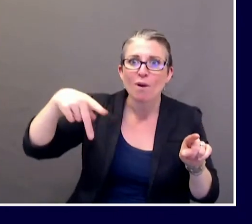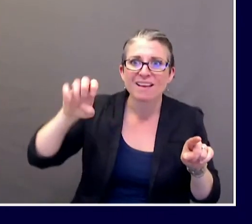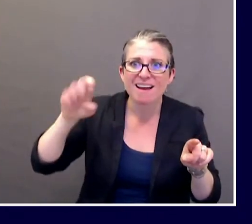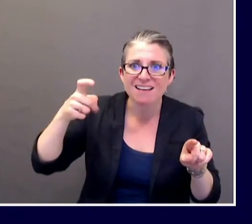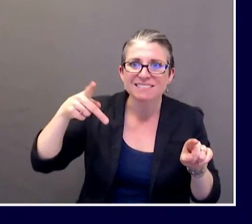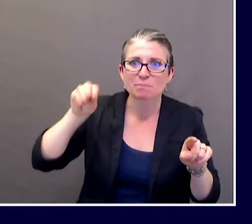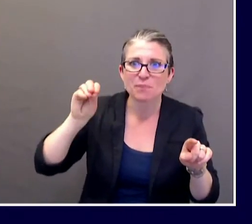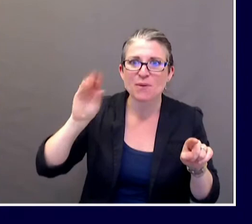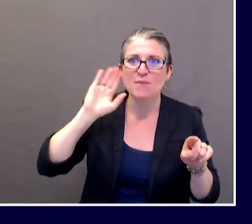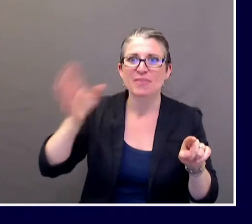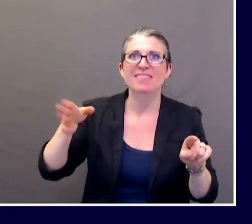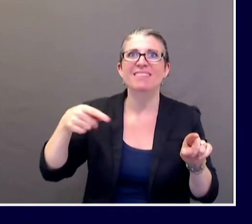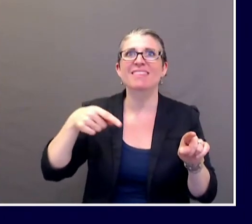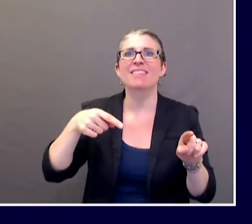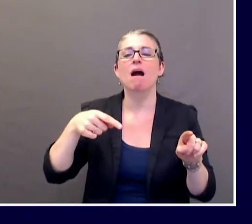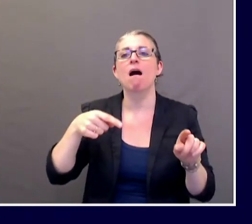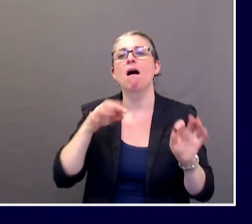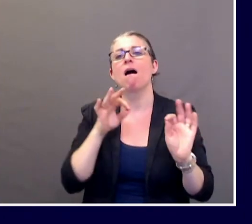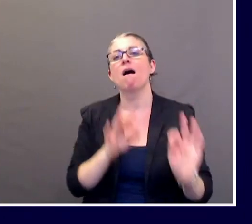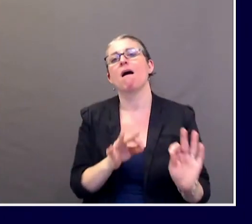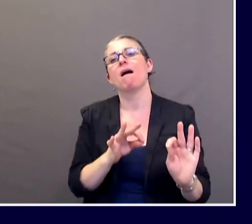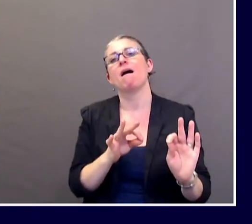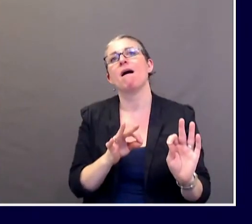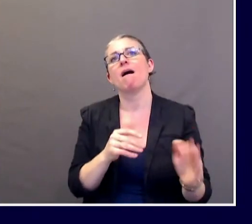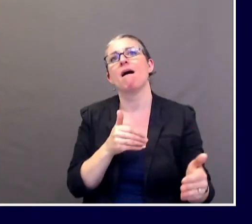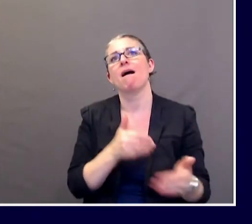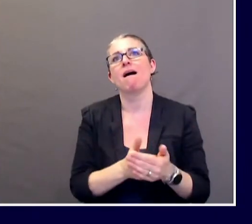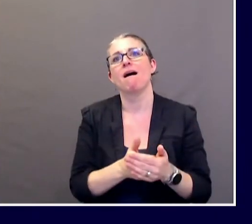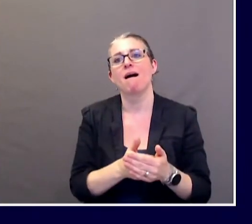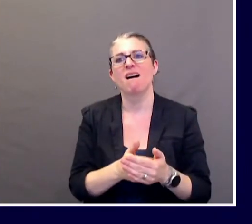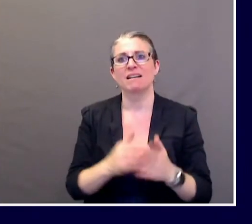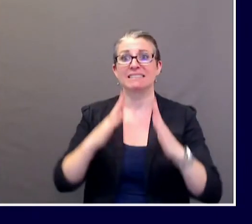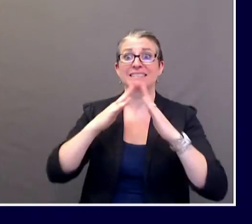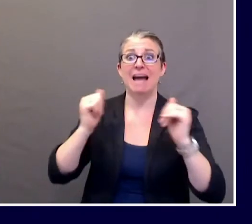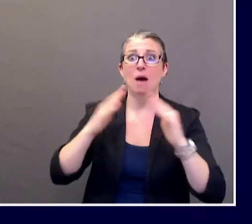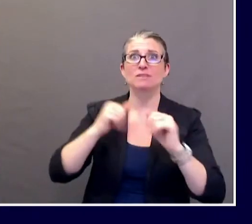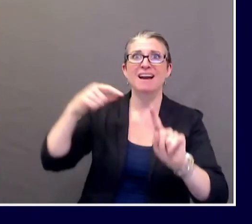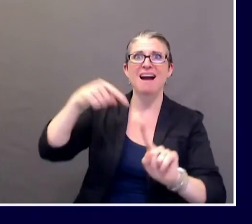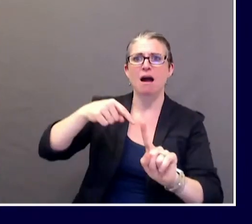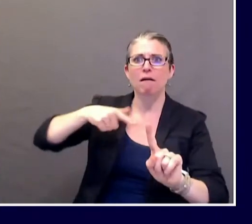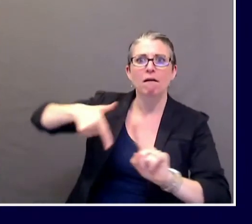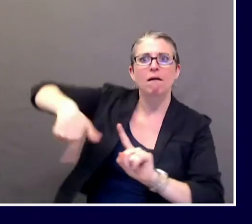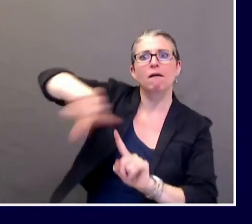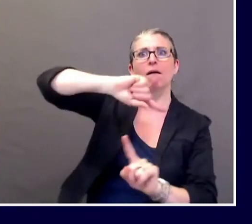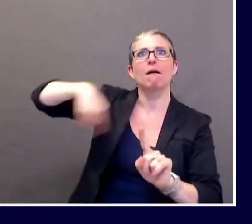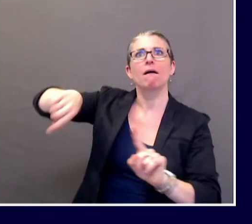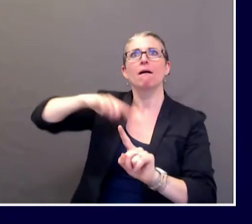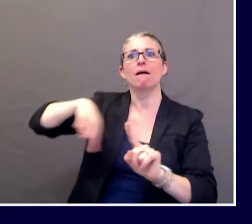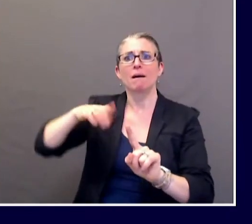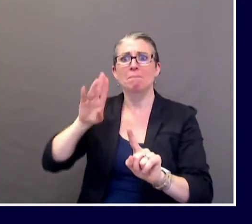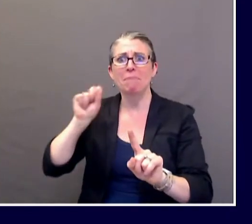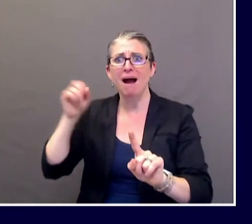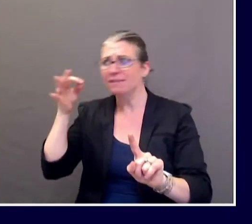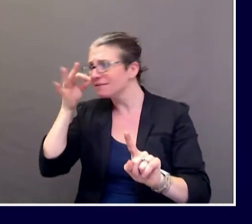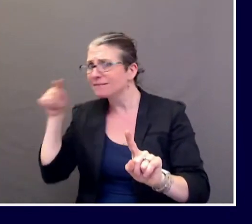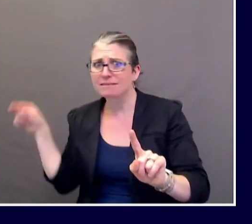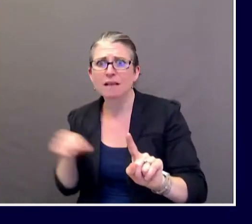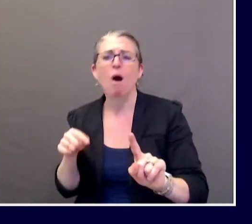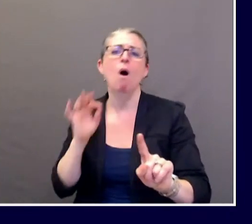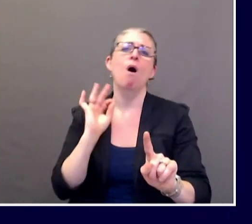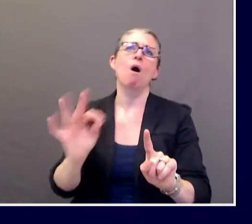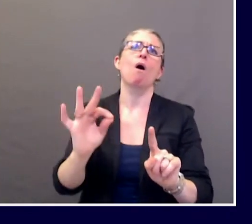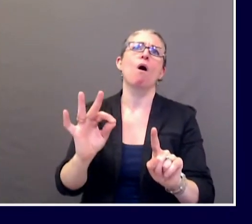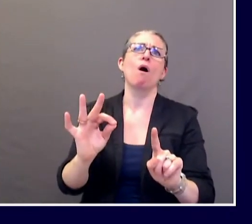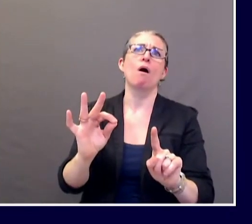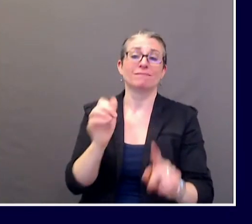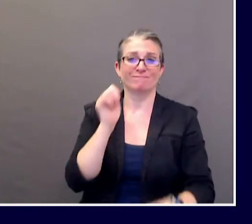folks. They will begin walk-in appointments starting tomorrow. And I would add that that's just one of several approaches that we're taking to, again,